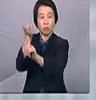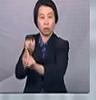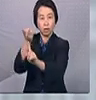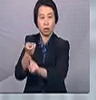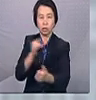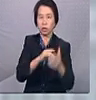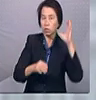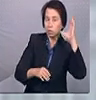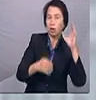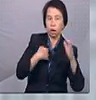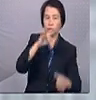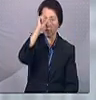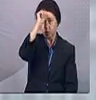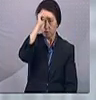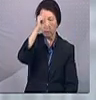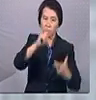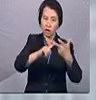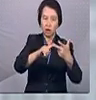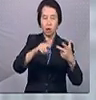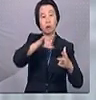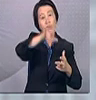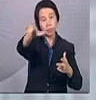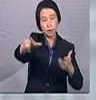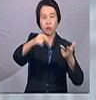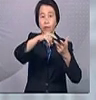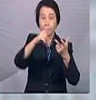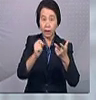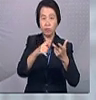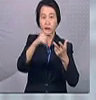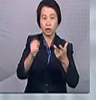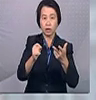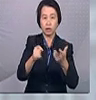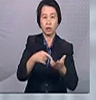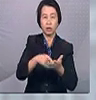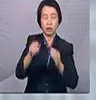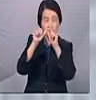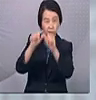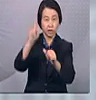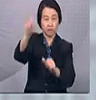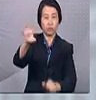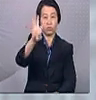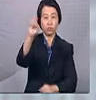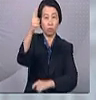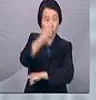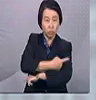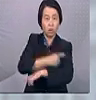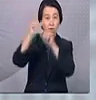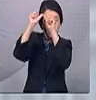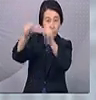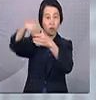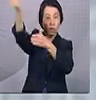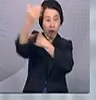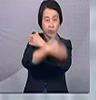India as well as in Pakistan. We do know that they spent about 40 days in overseas, for